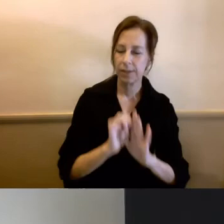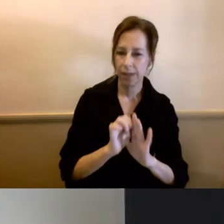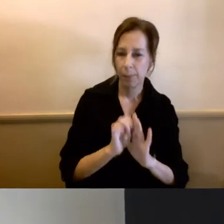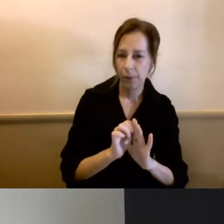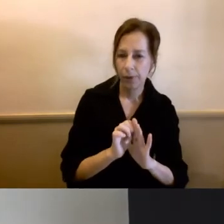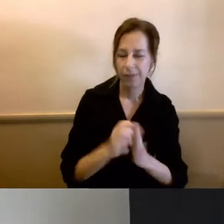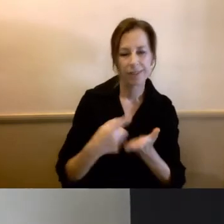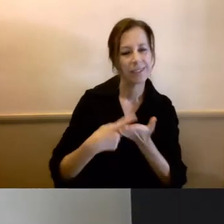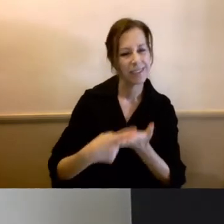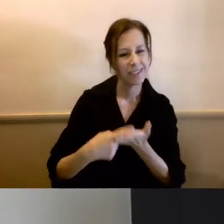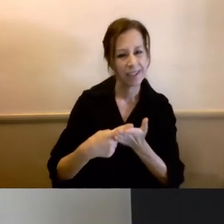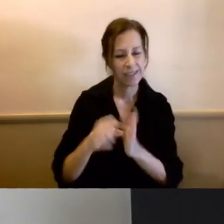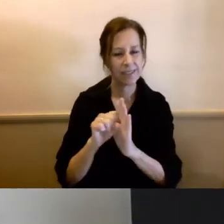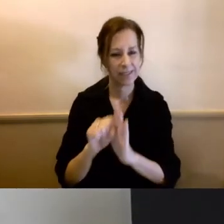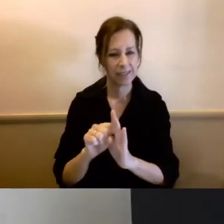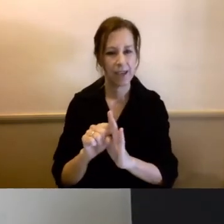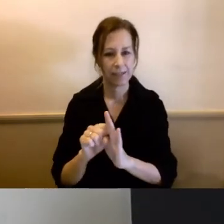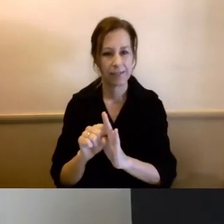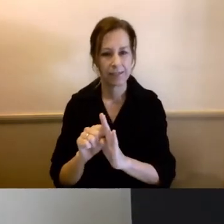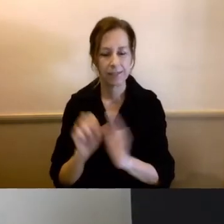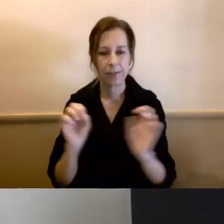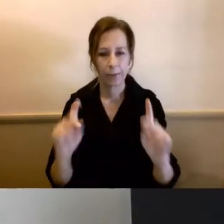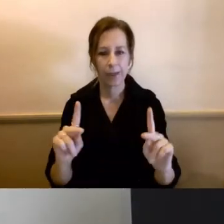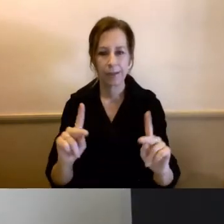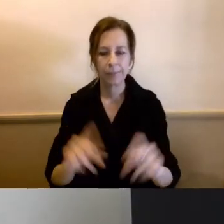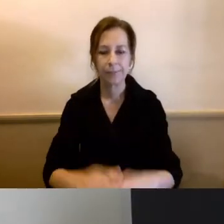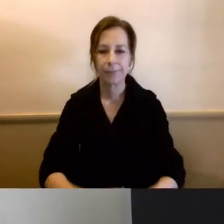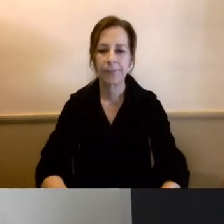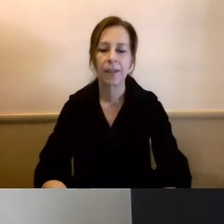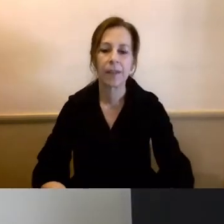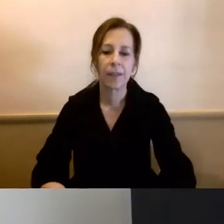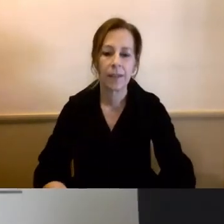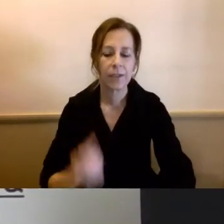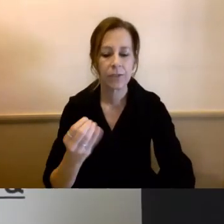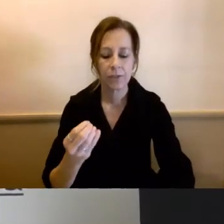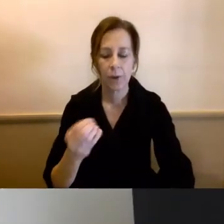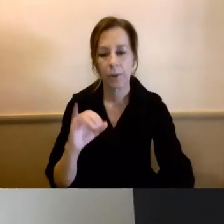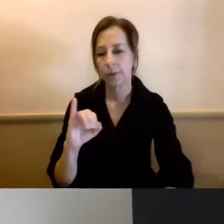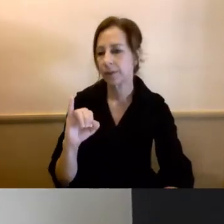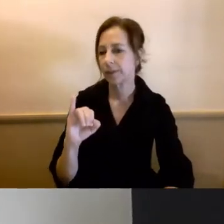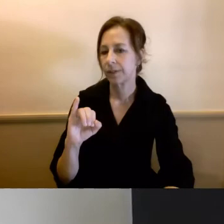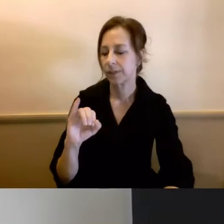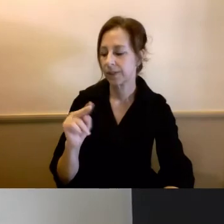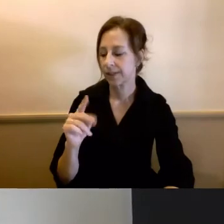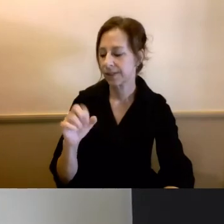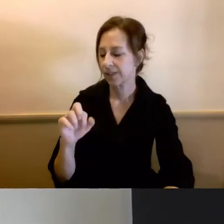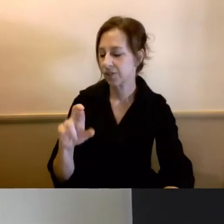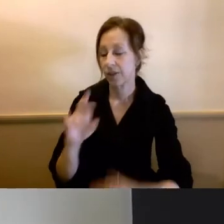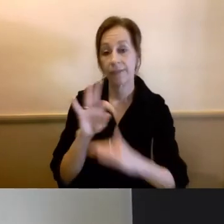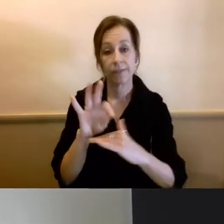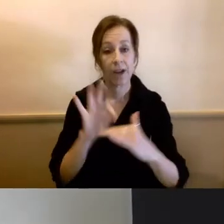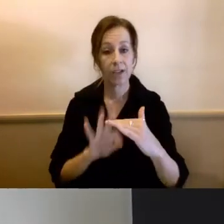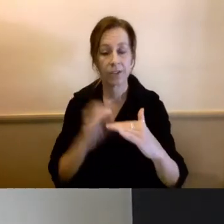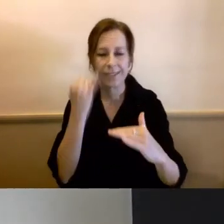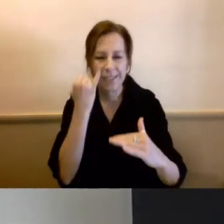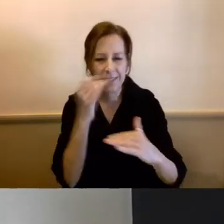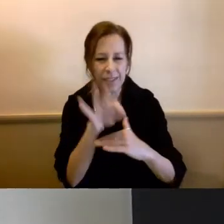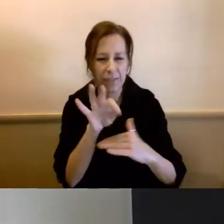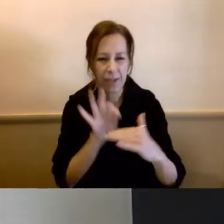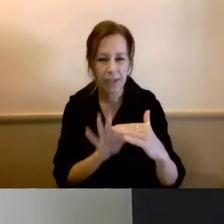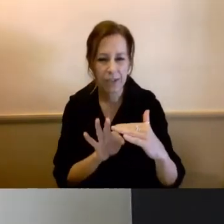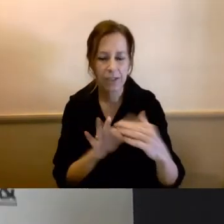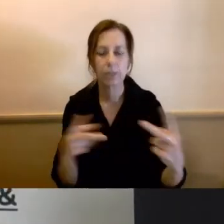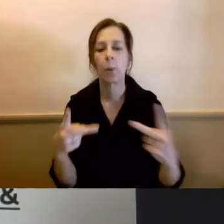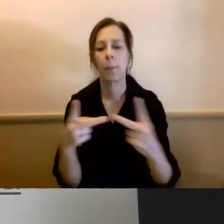two examples, let's talk about these signs. Okay. So integer fractions, right? When you have